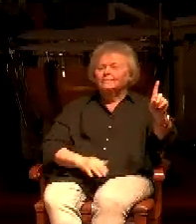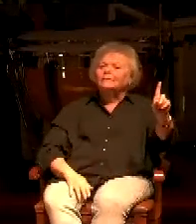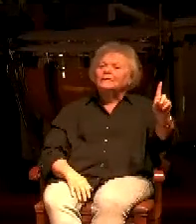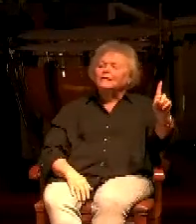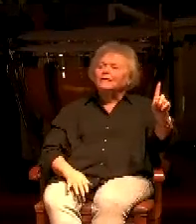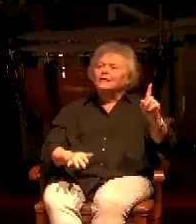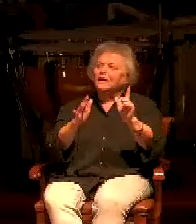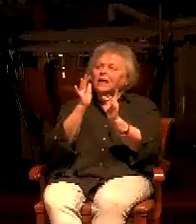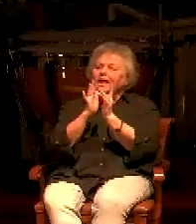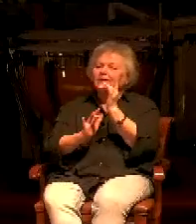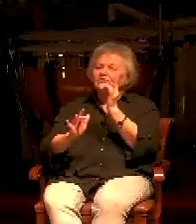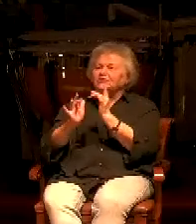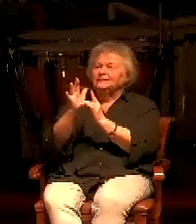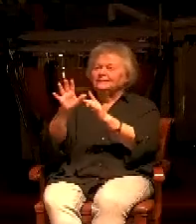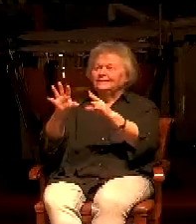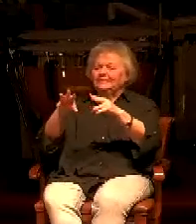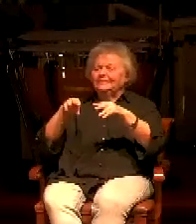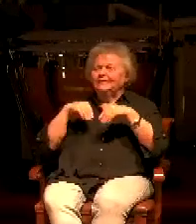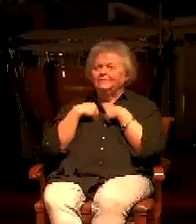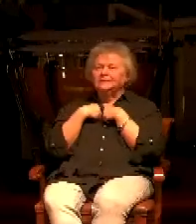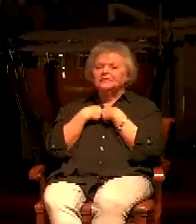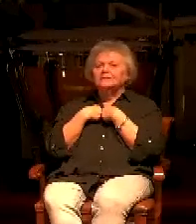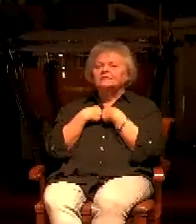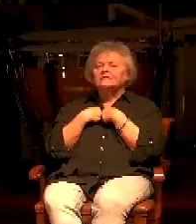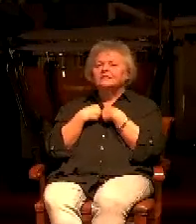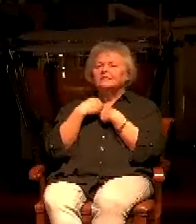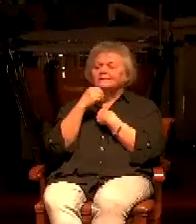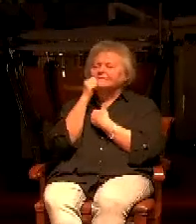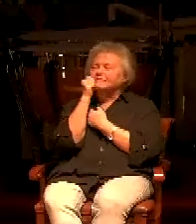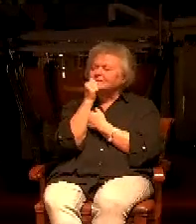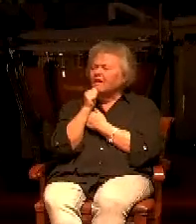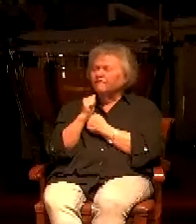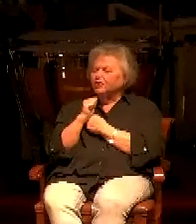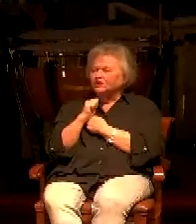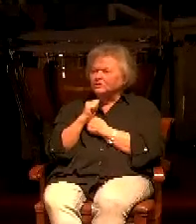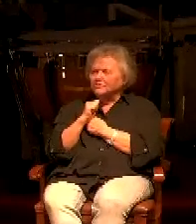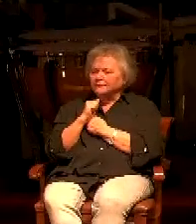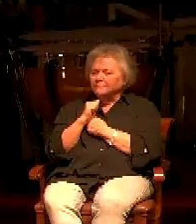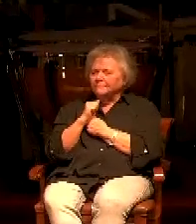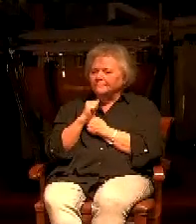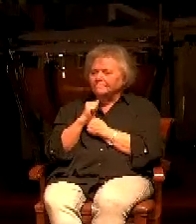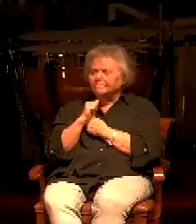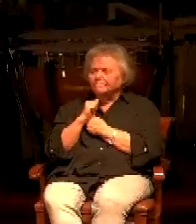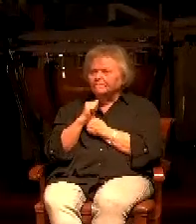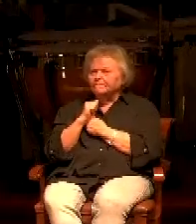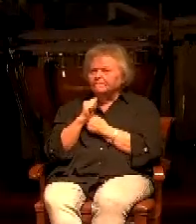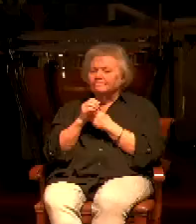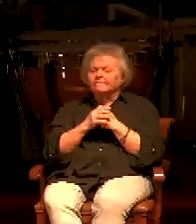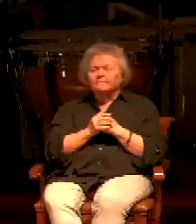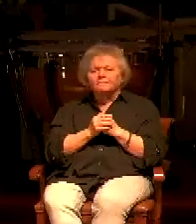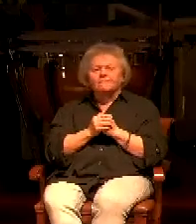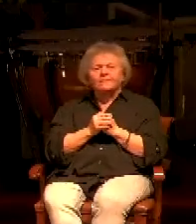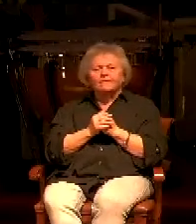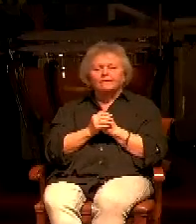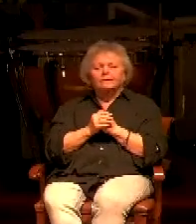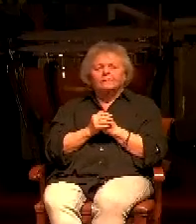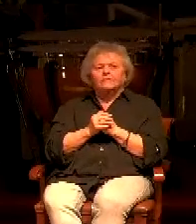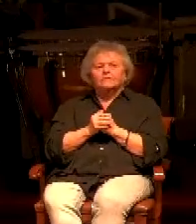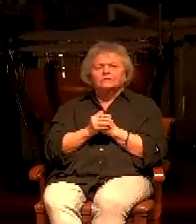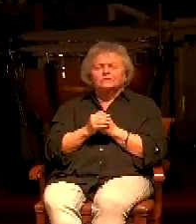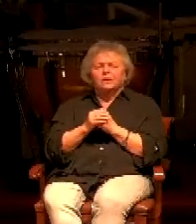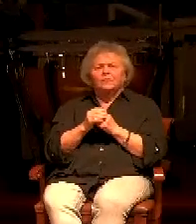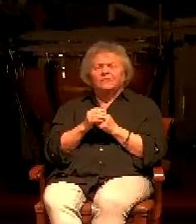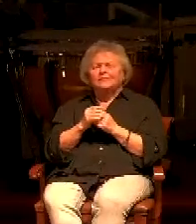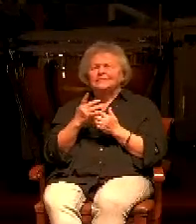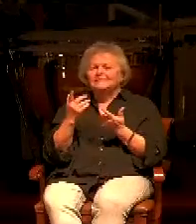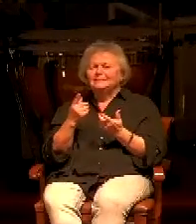He suffers. One of the things about the crucifixion story that always just kind of gnaws on me is